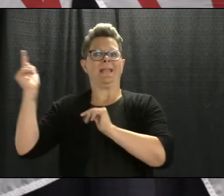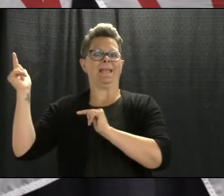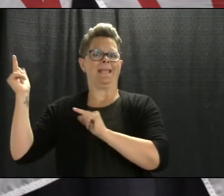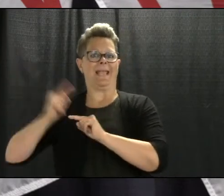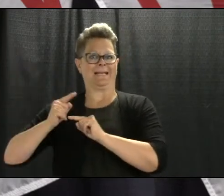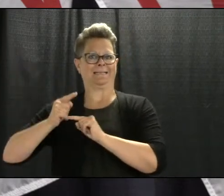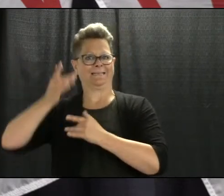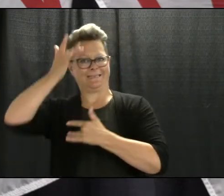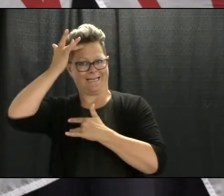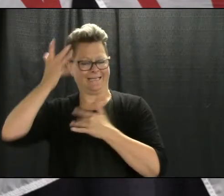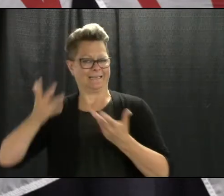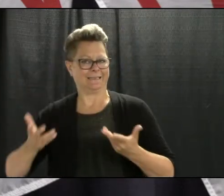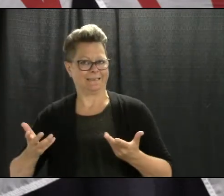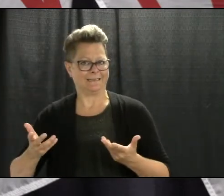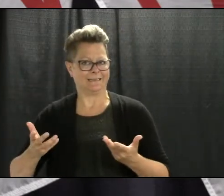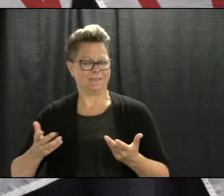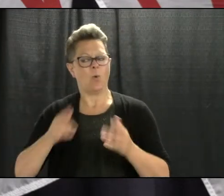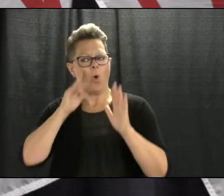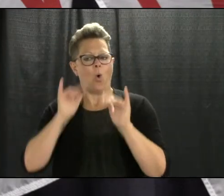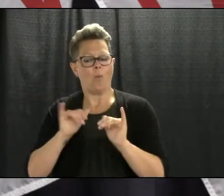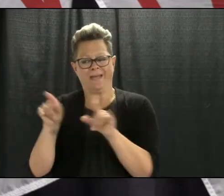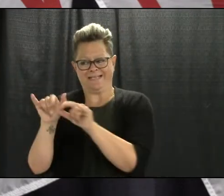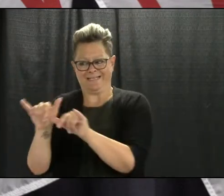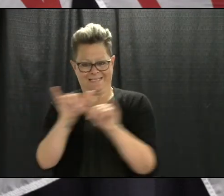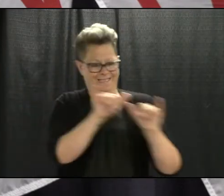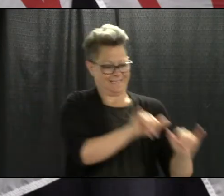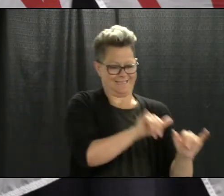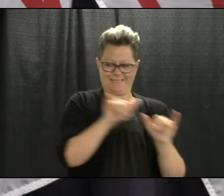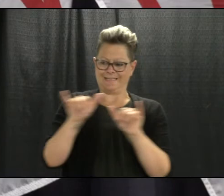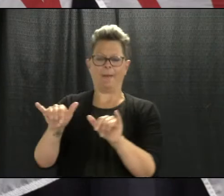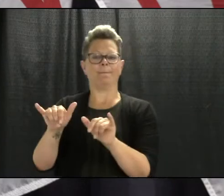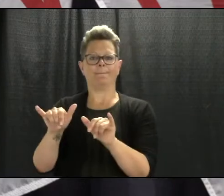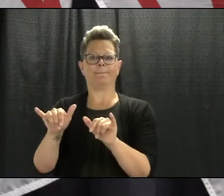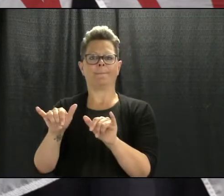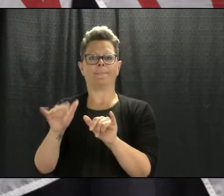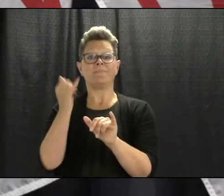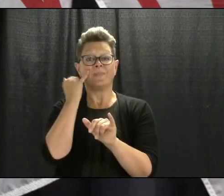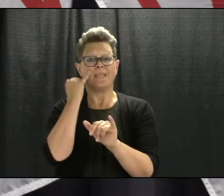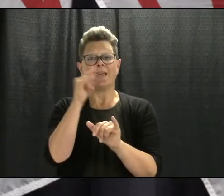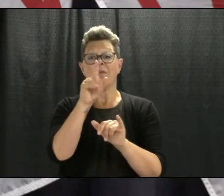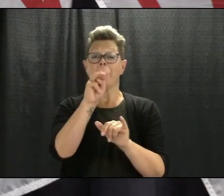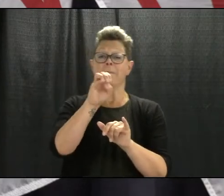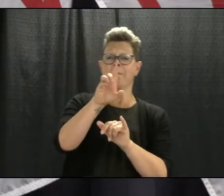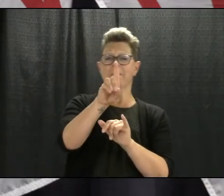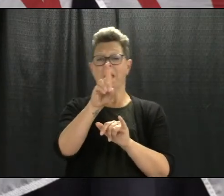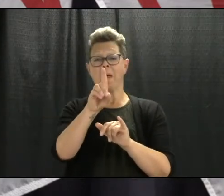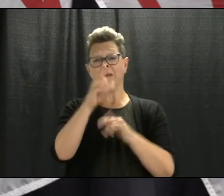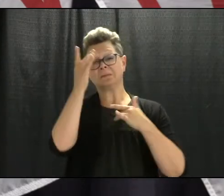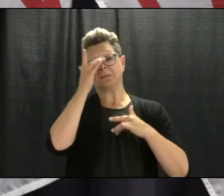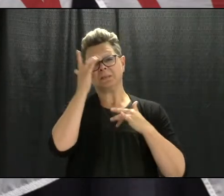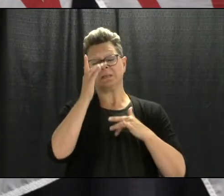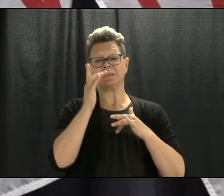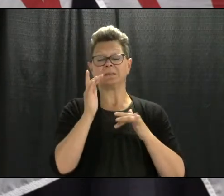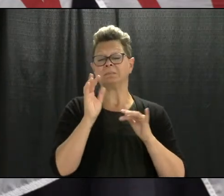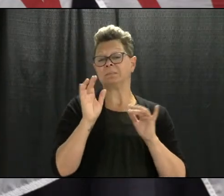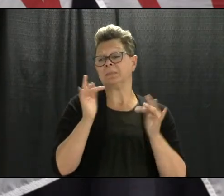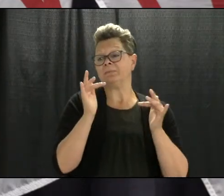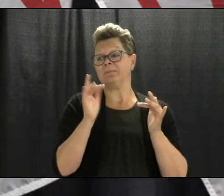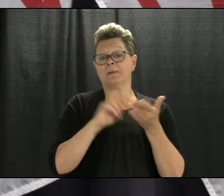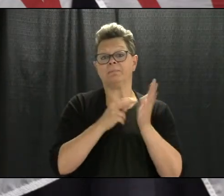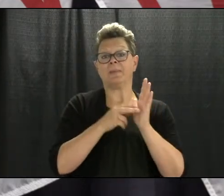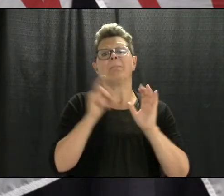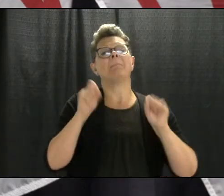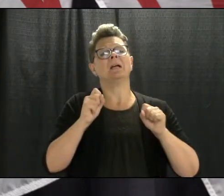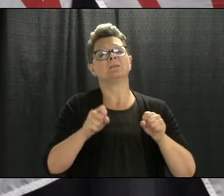we're assuming that we will get that same kind of reduction there too. We also know that even if you have mild symptoms, that you have an increased risk of long